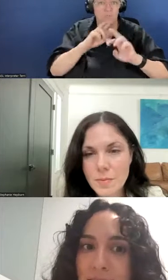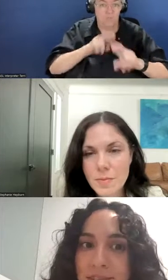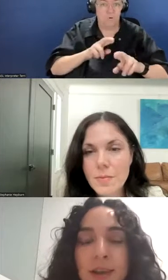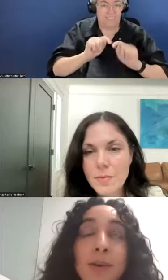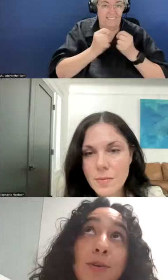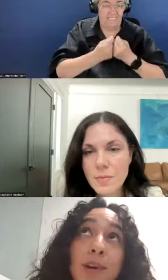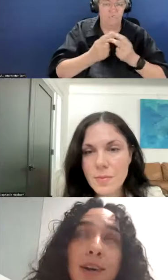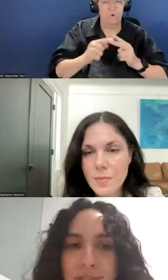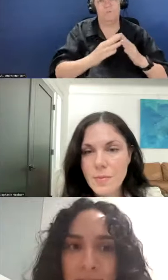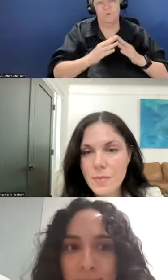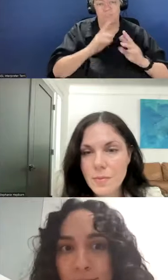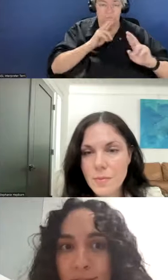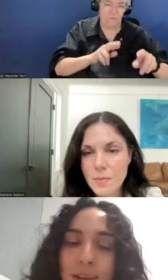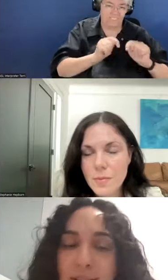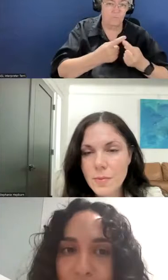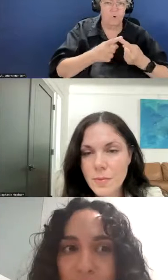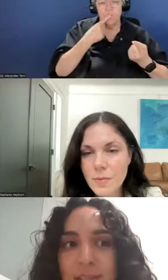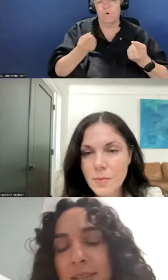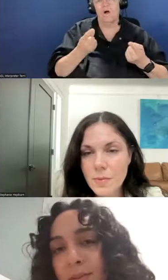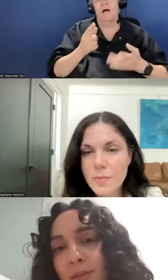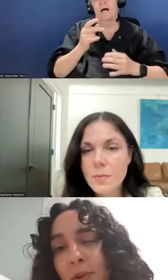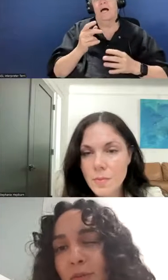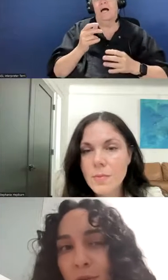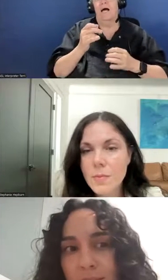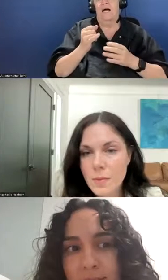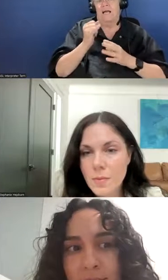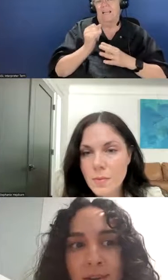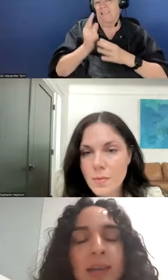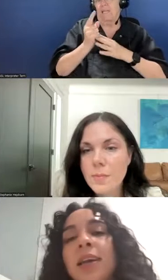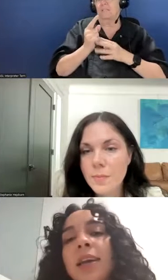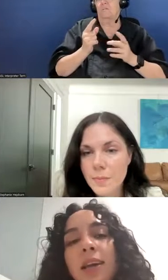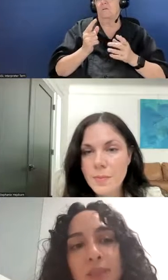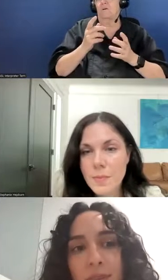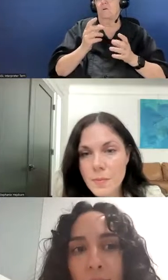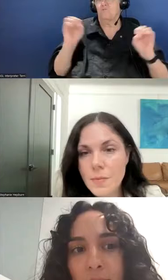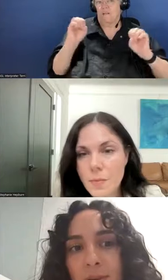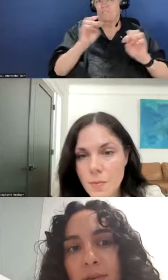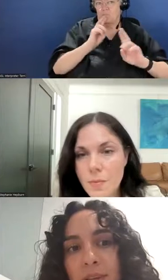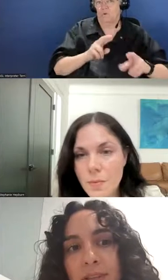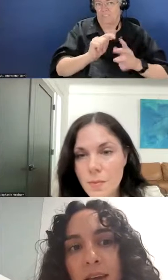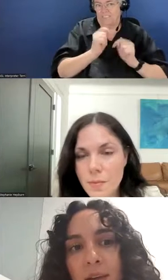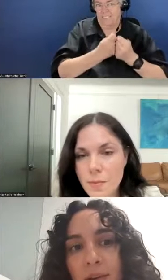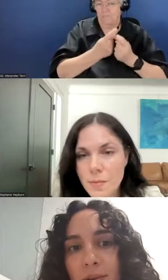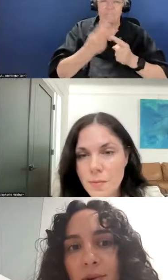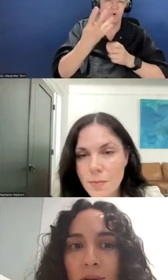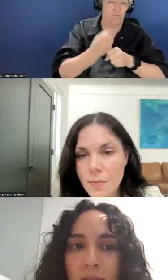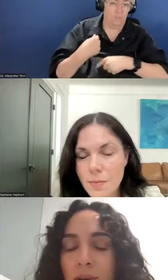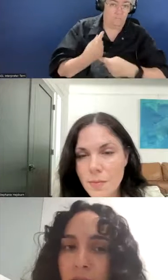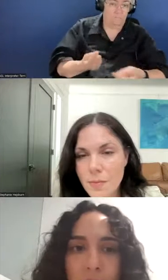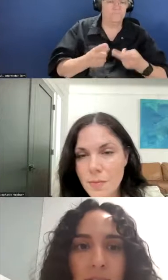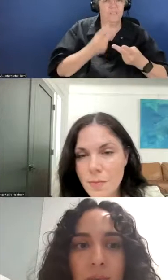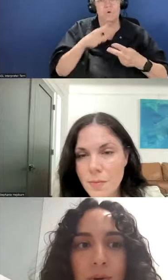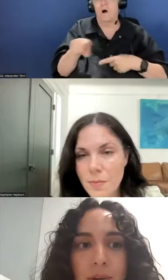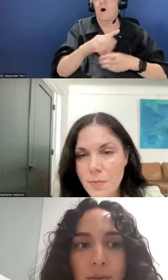response teams, or oftentimes also called like crisis response teams, for about 4 years now. And through that work, we realized that although all